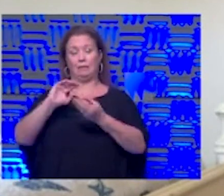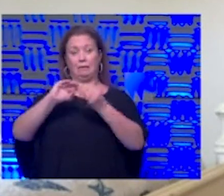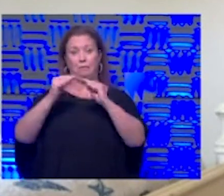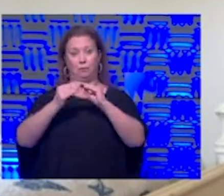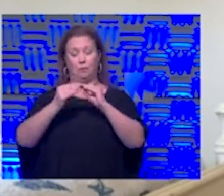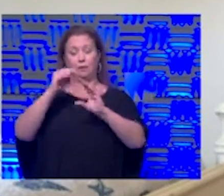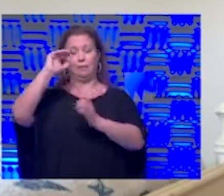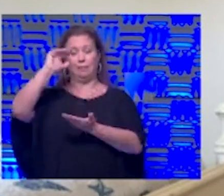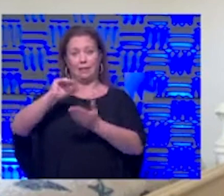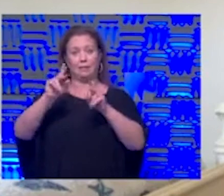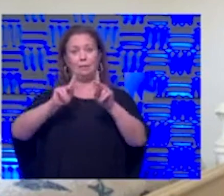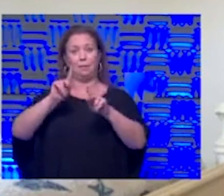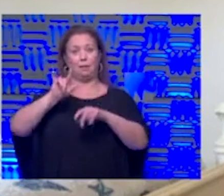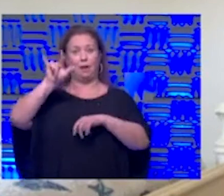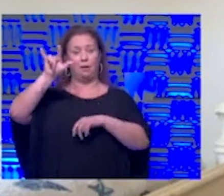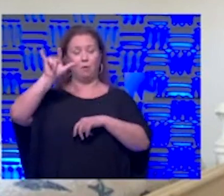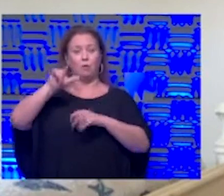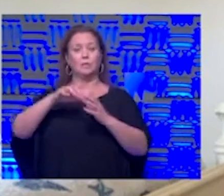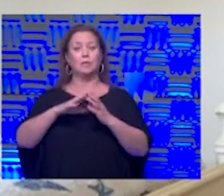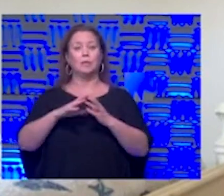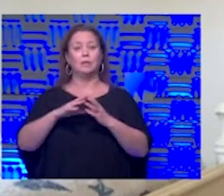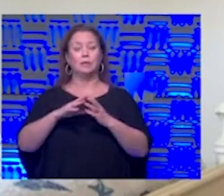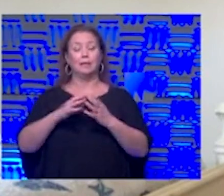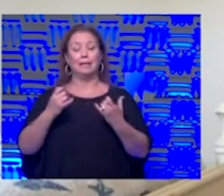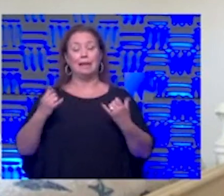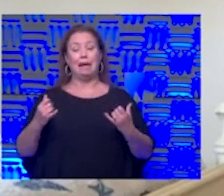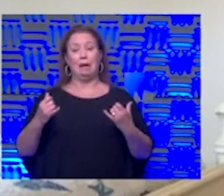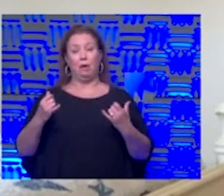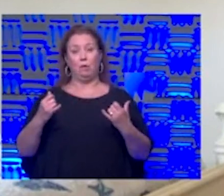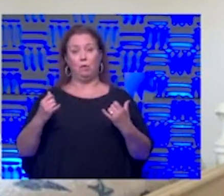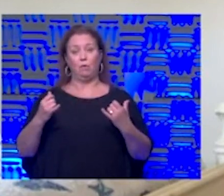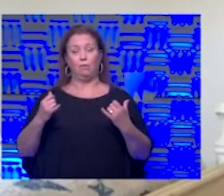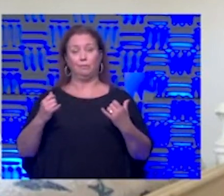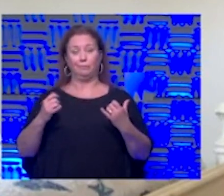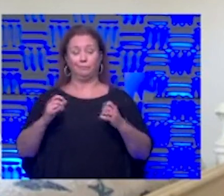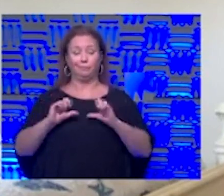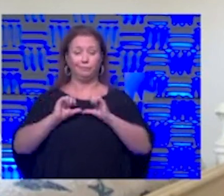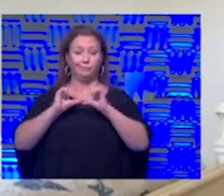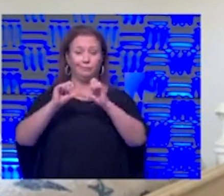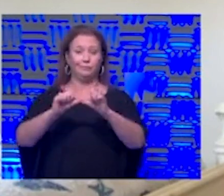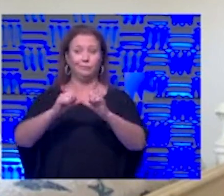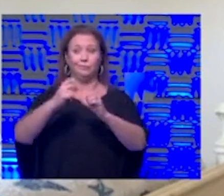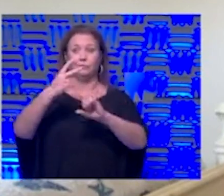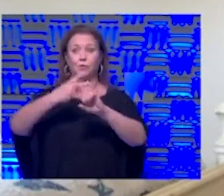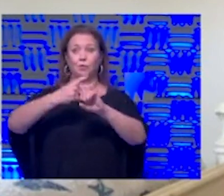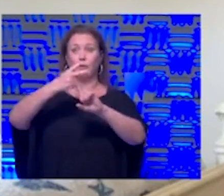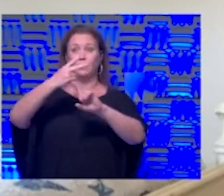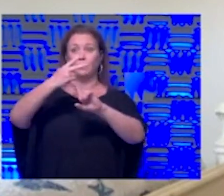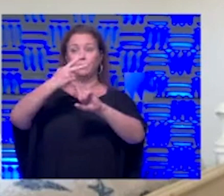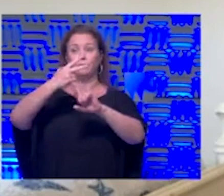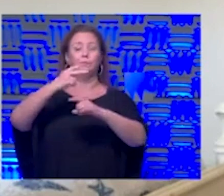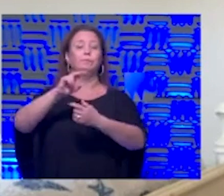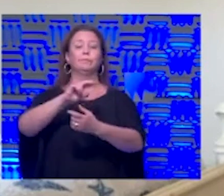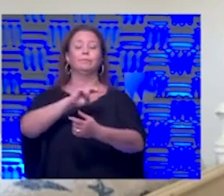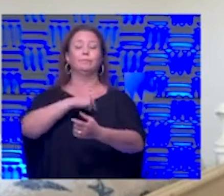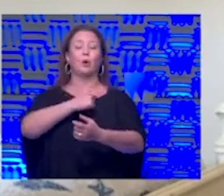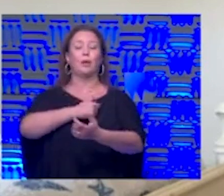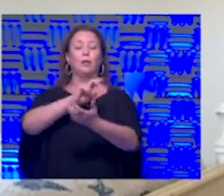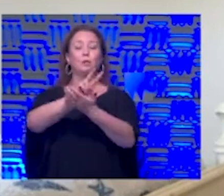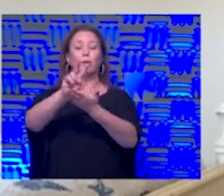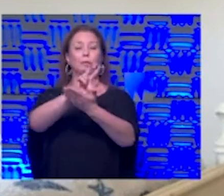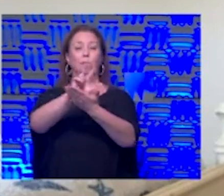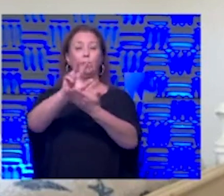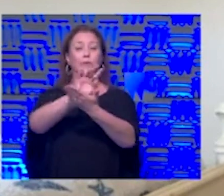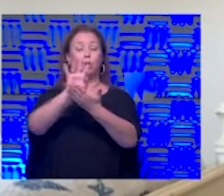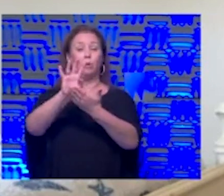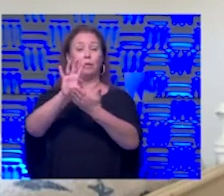We know that there were less people in the airports and on the flights. Now, fast forward to 2, 3, 4 weeks, 2 months from now, it's probably